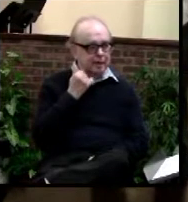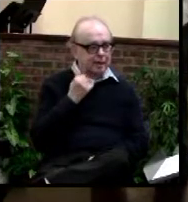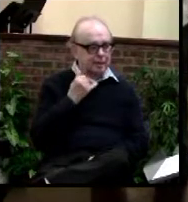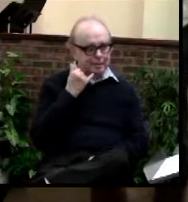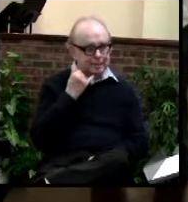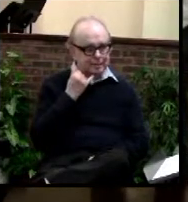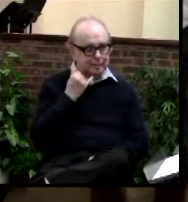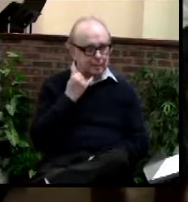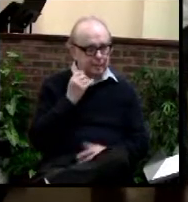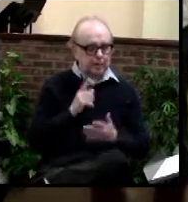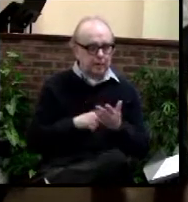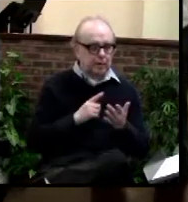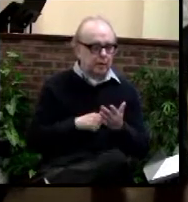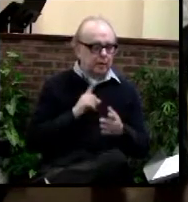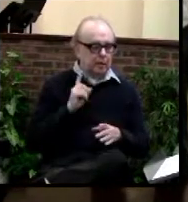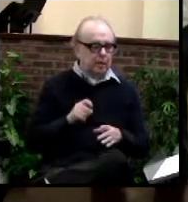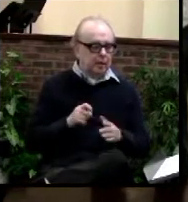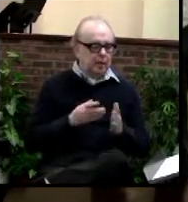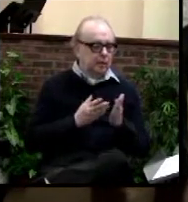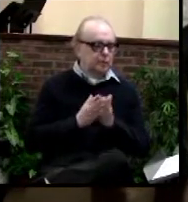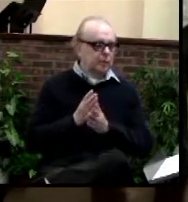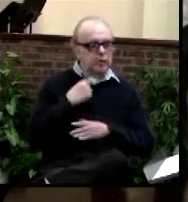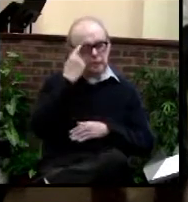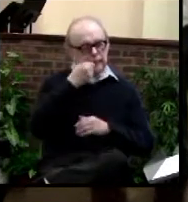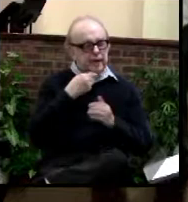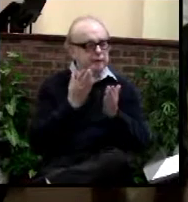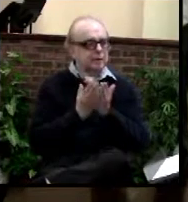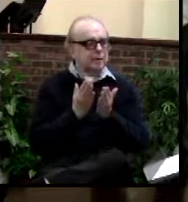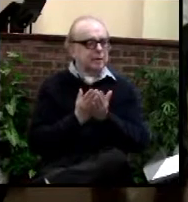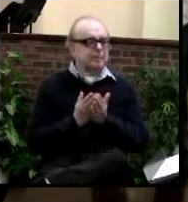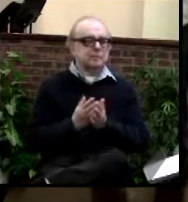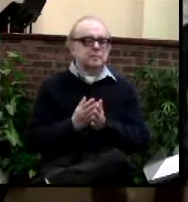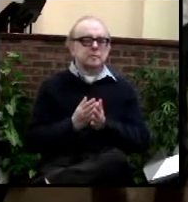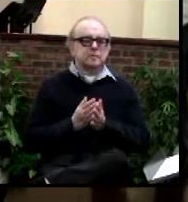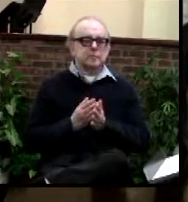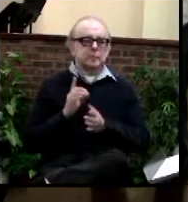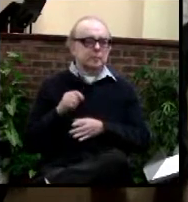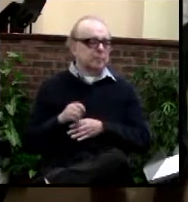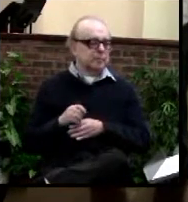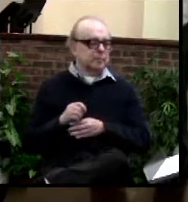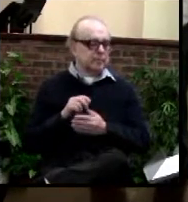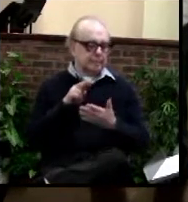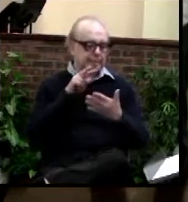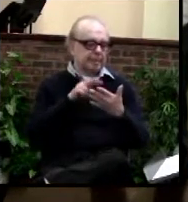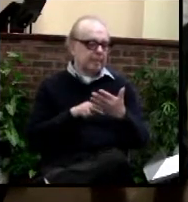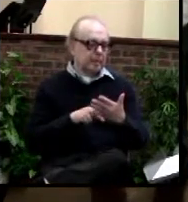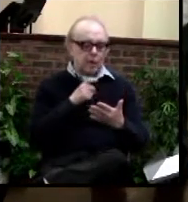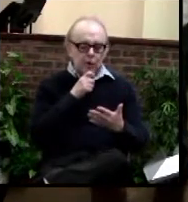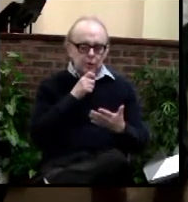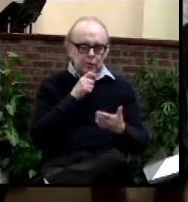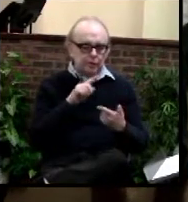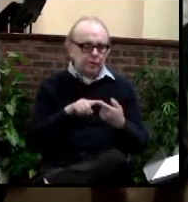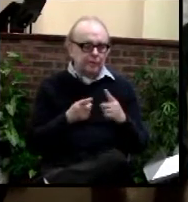Or sometimes you need to go down through your Facebook and you need to start looking at who's in your friends.